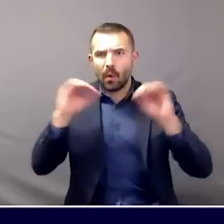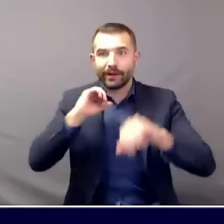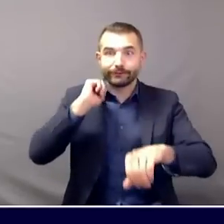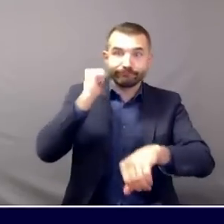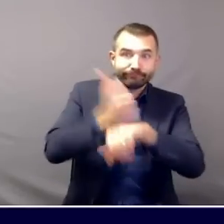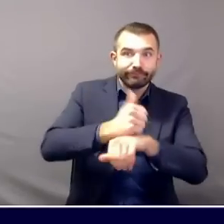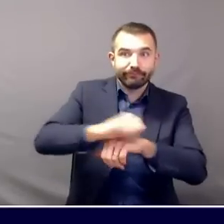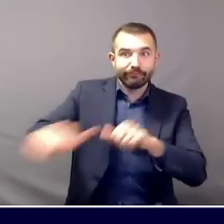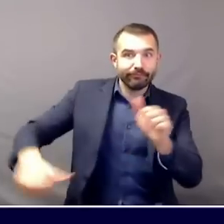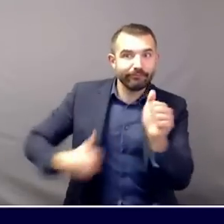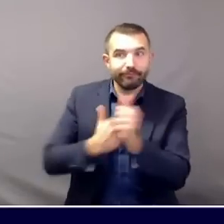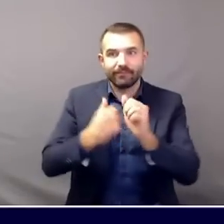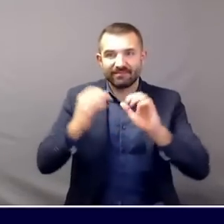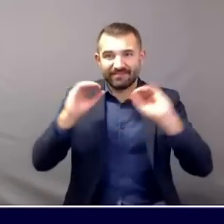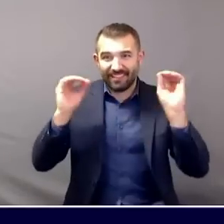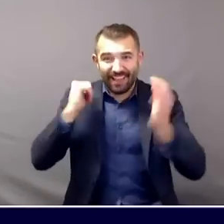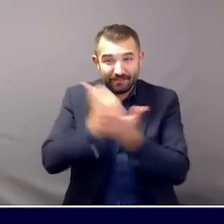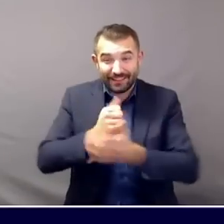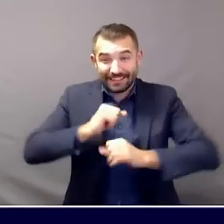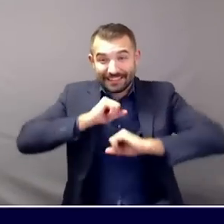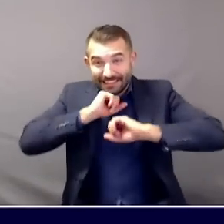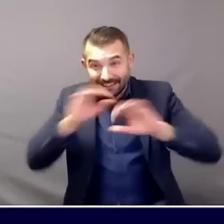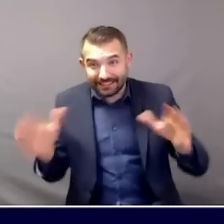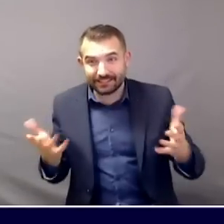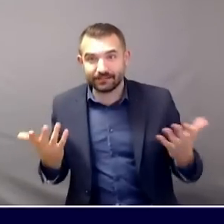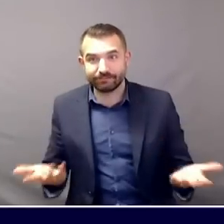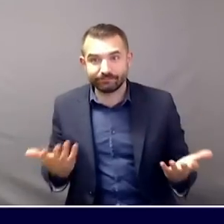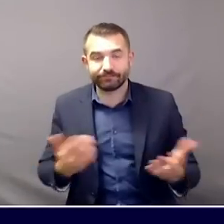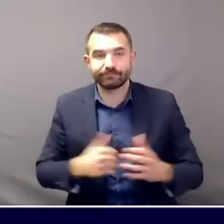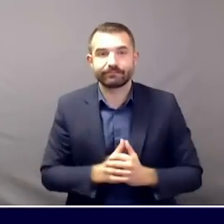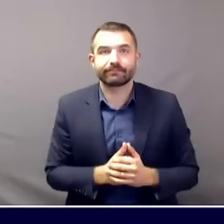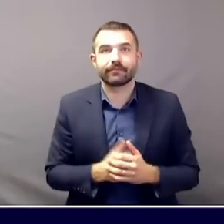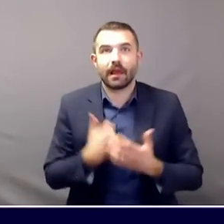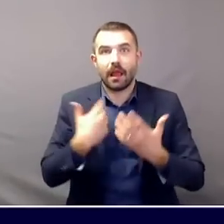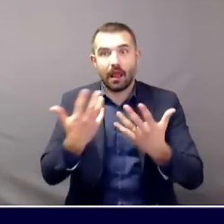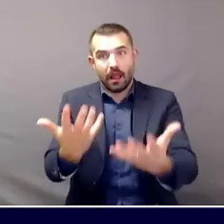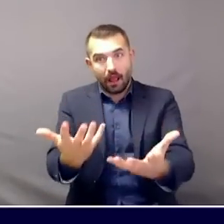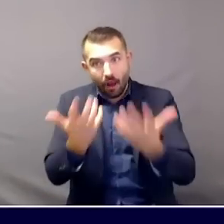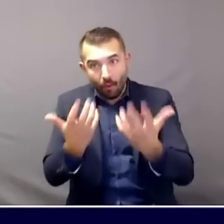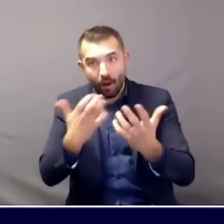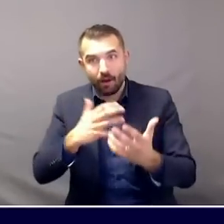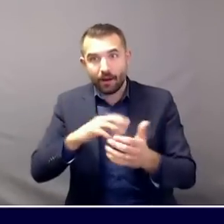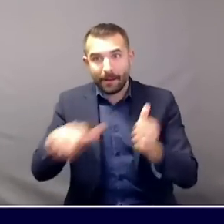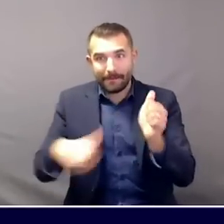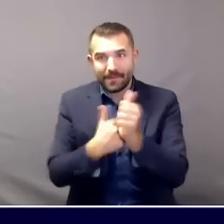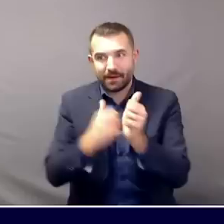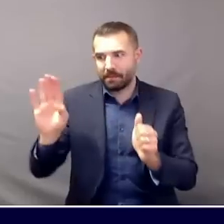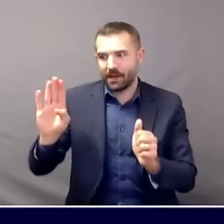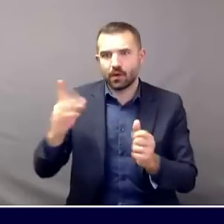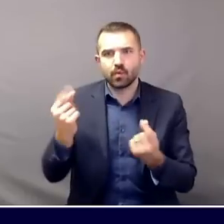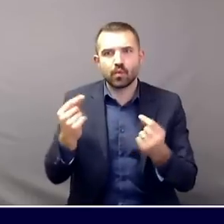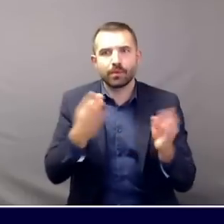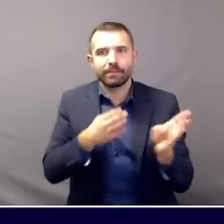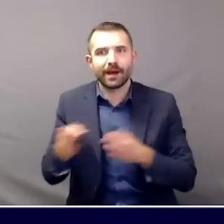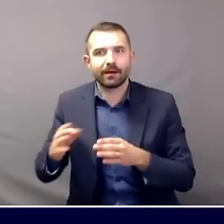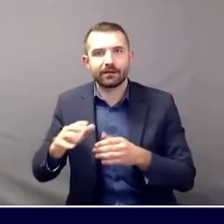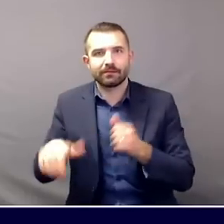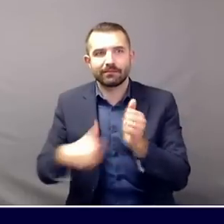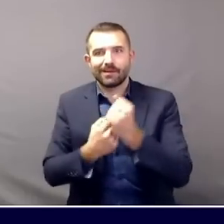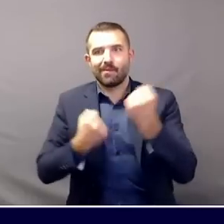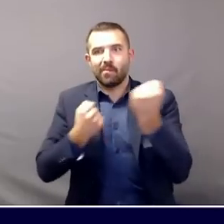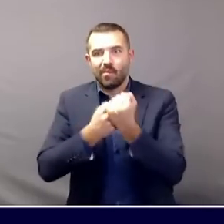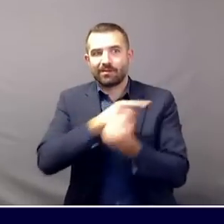help for us to give state and local governments and businesses of all sorts who will undoubtedly